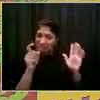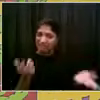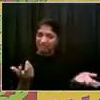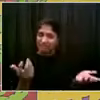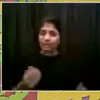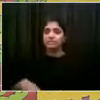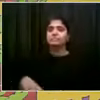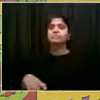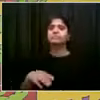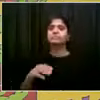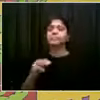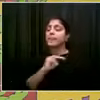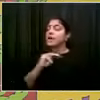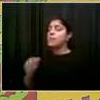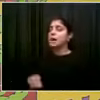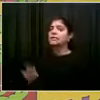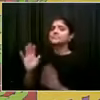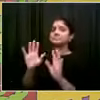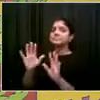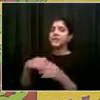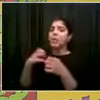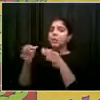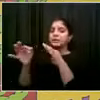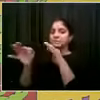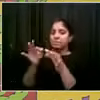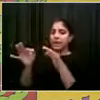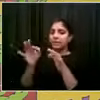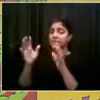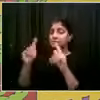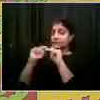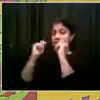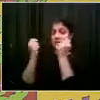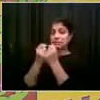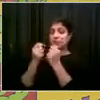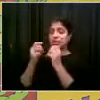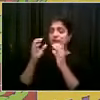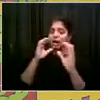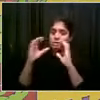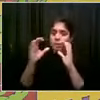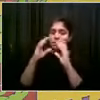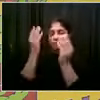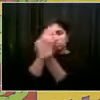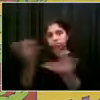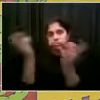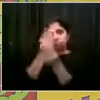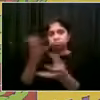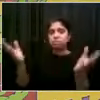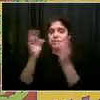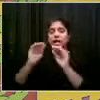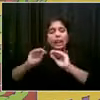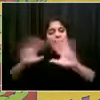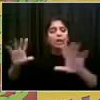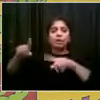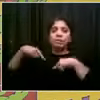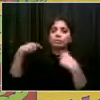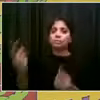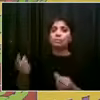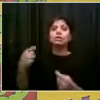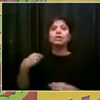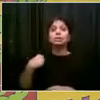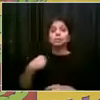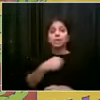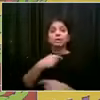Biden, Dr. Fauci, everyone in the Biden administration credit, they've been explaining this for months now to help people understand why